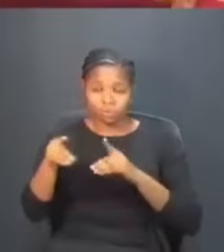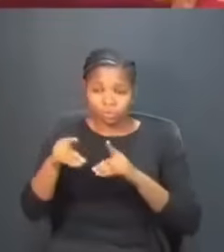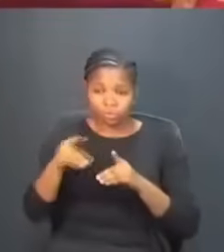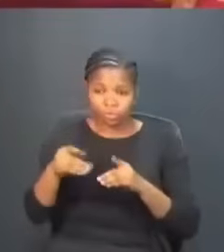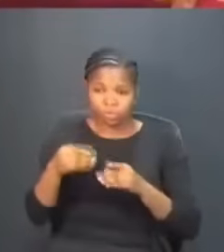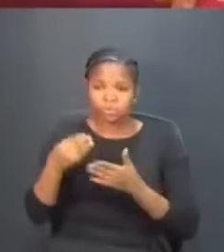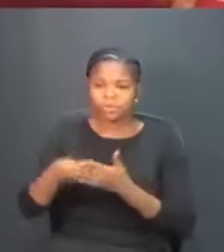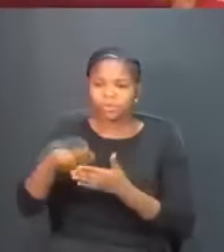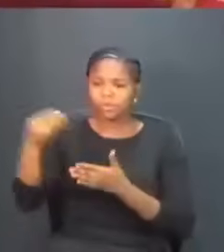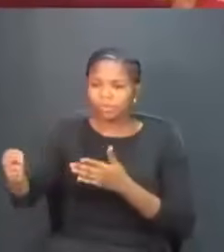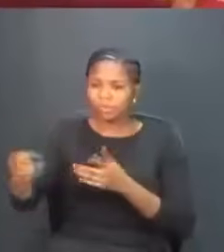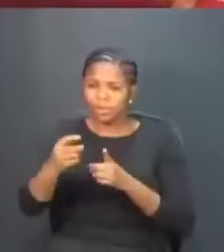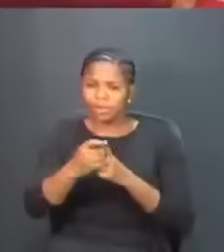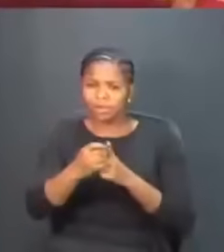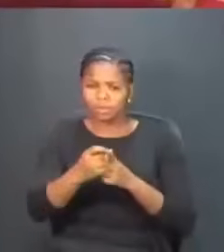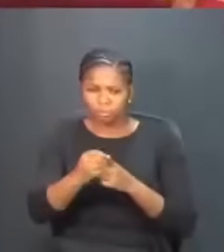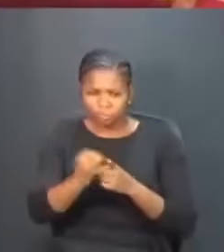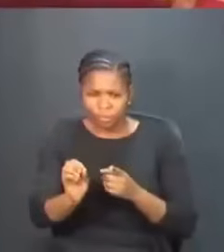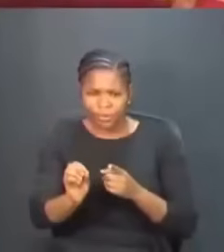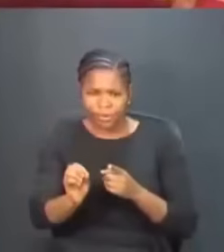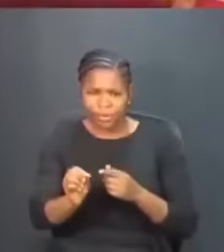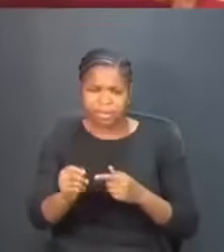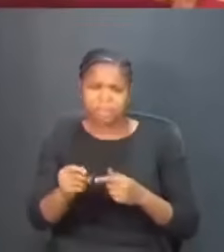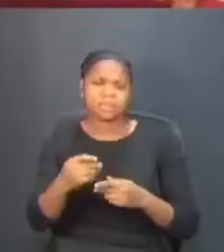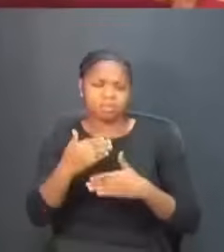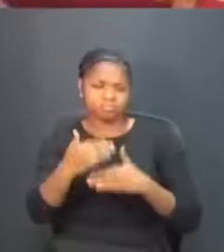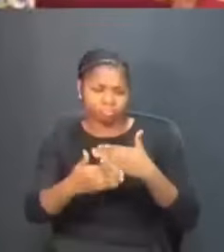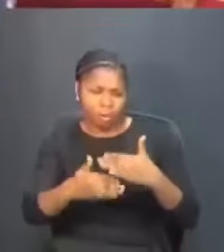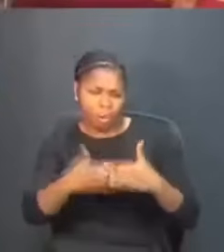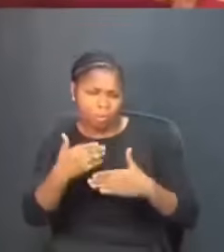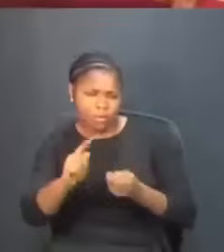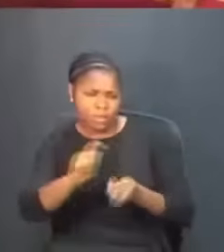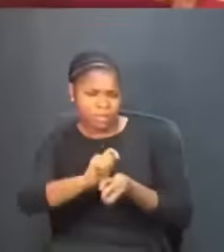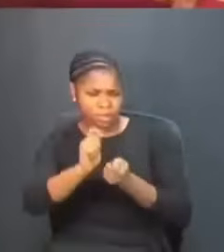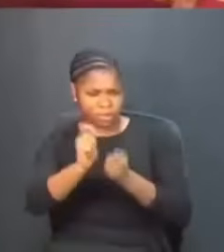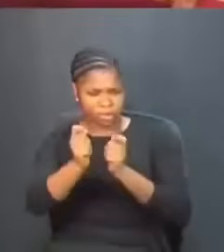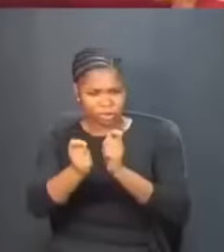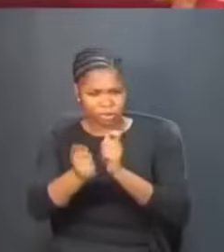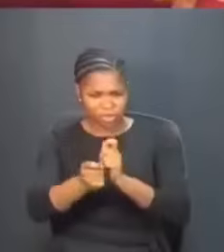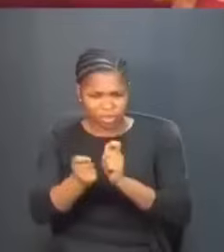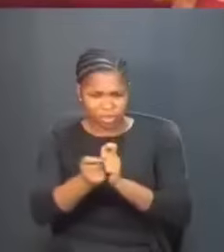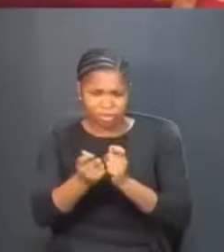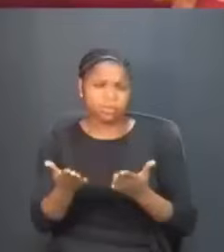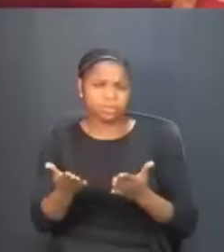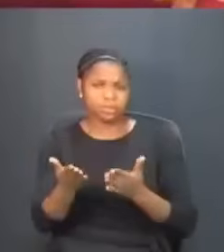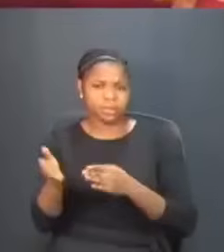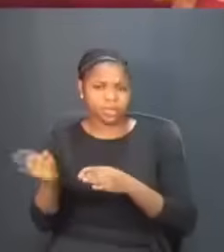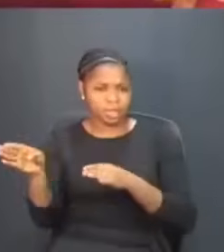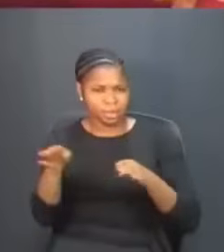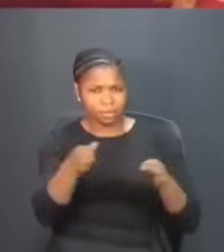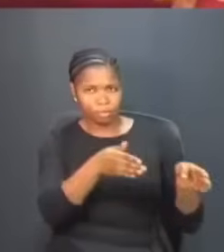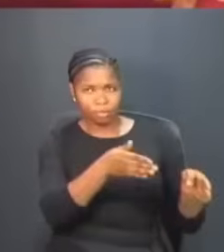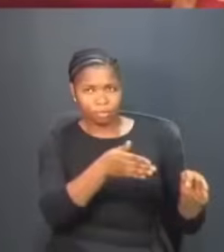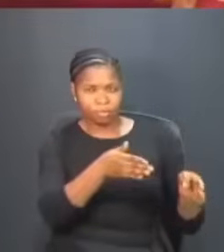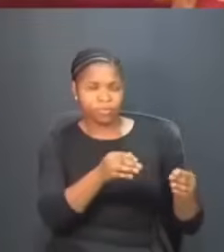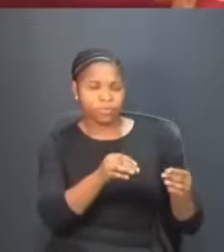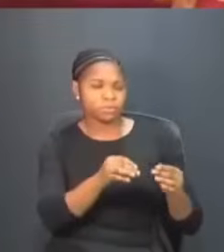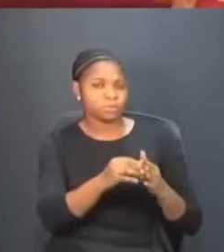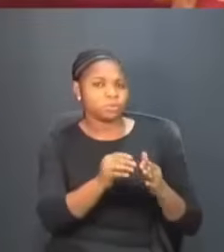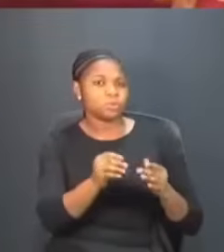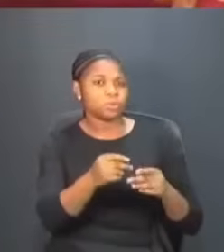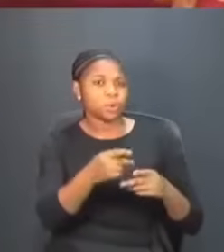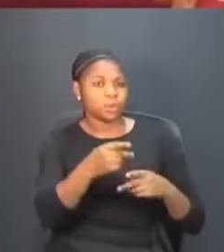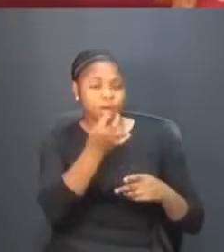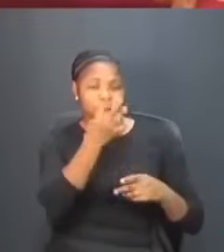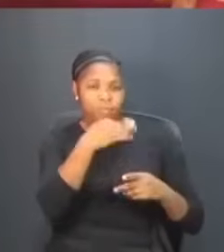mill, and then transport to buffer stock so that buffer will be able to buy them. We've also spoken to ECOWAS. This time